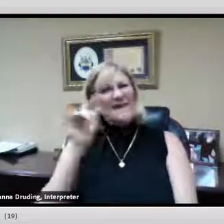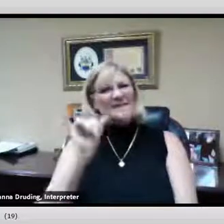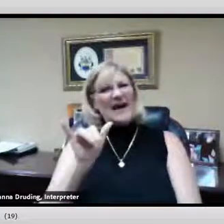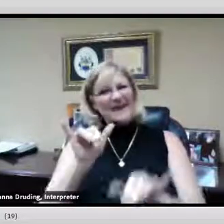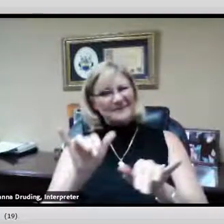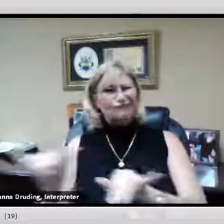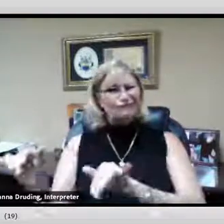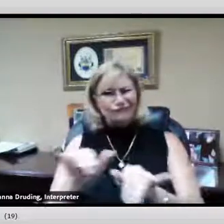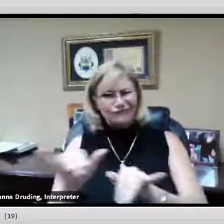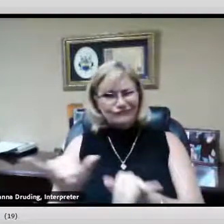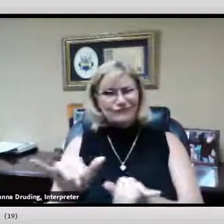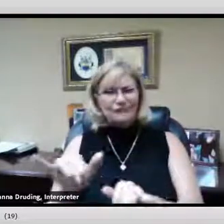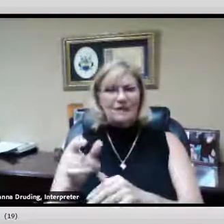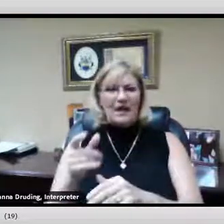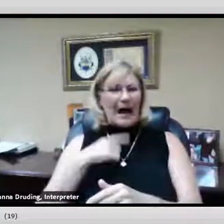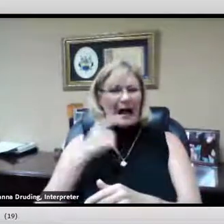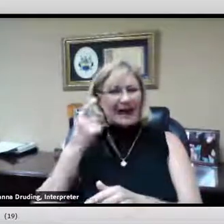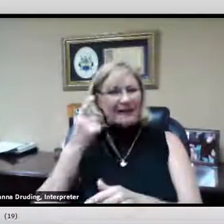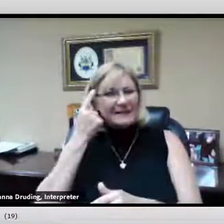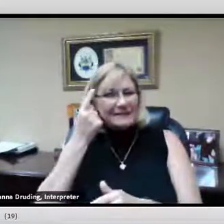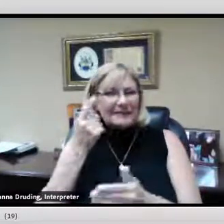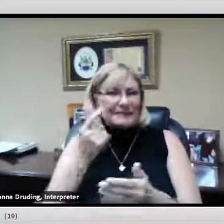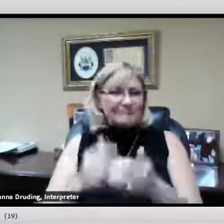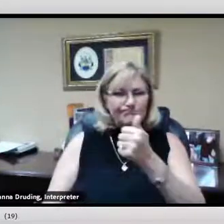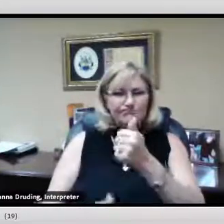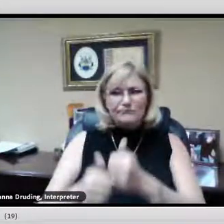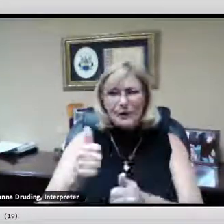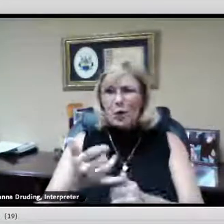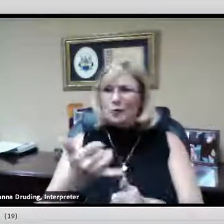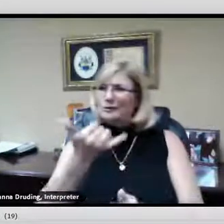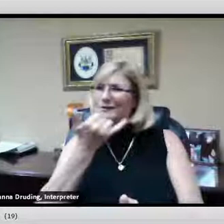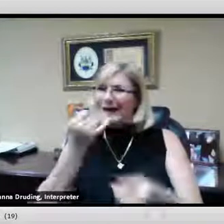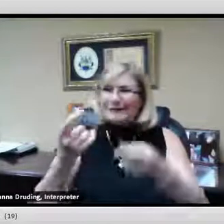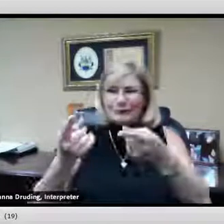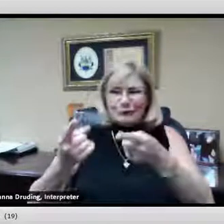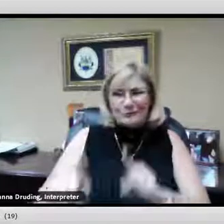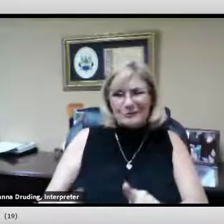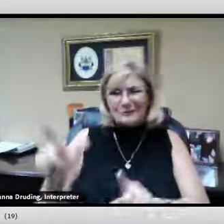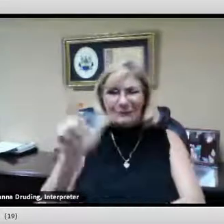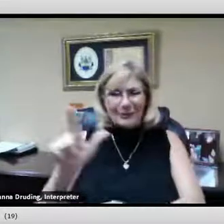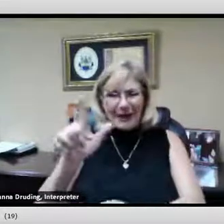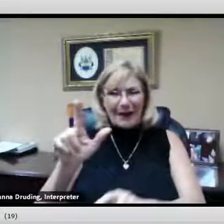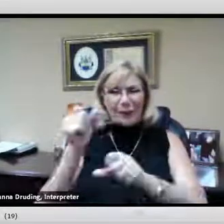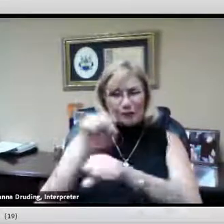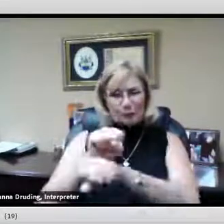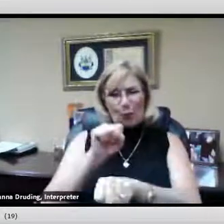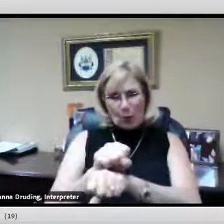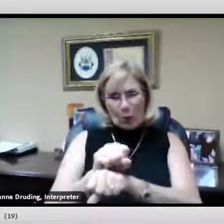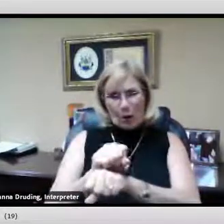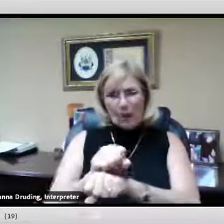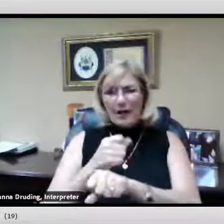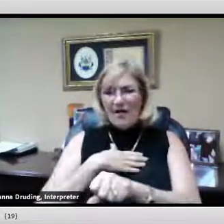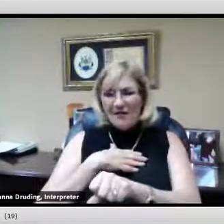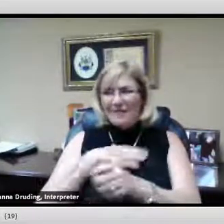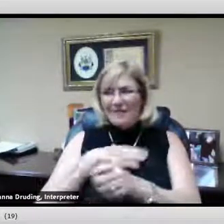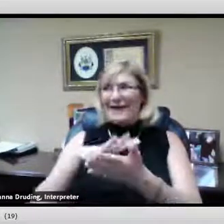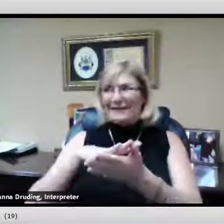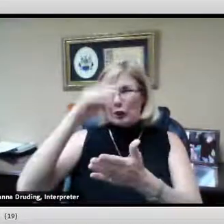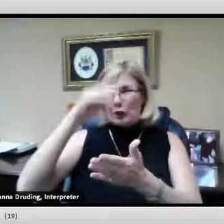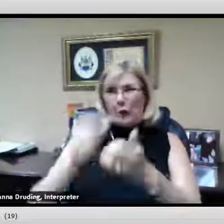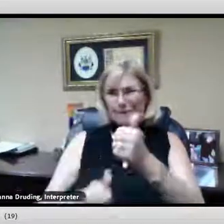I've read, that is the way most so-called accidental systems librarians learn. They learn by Googling the problems